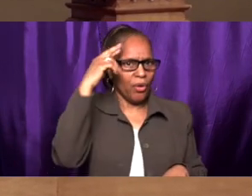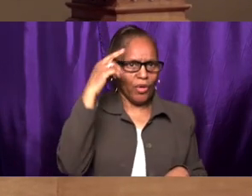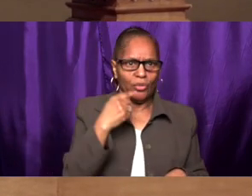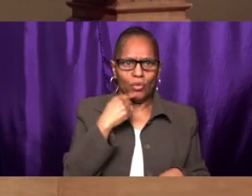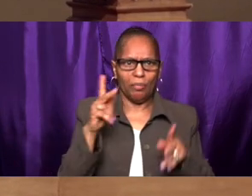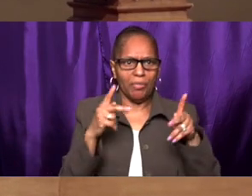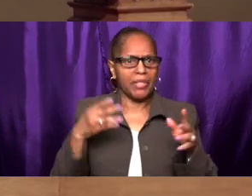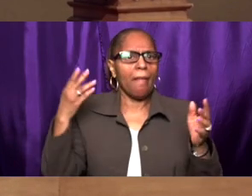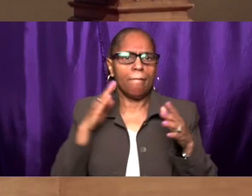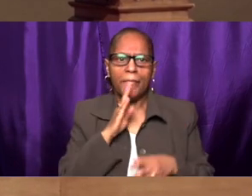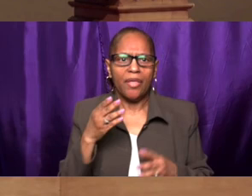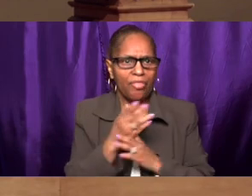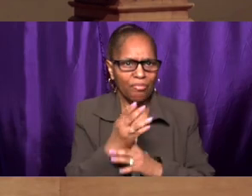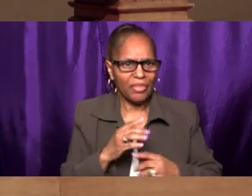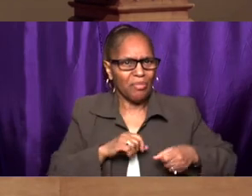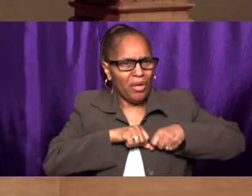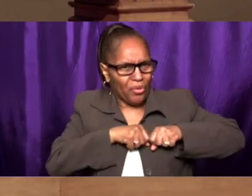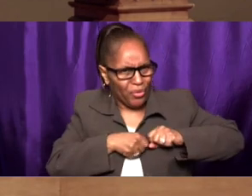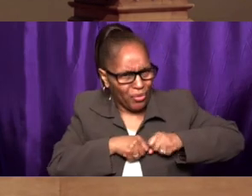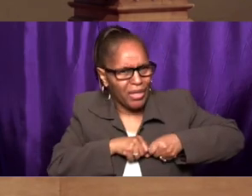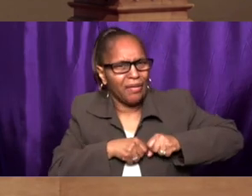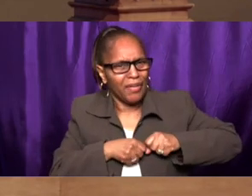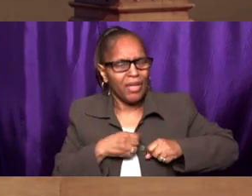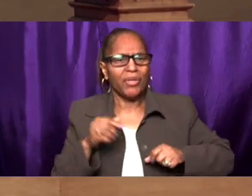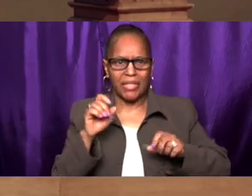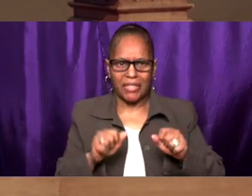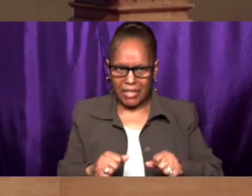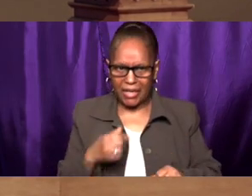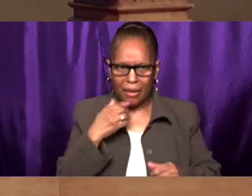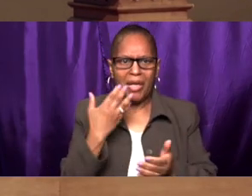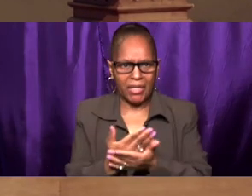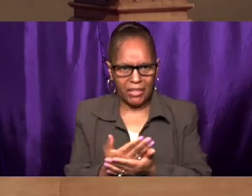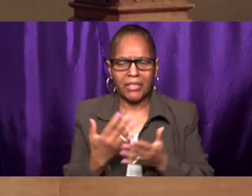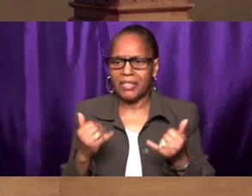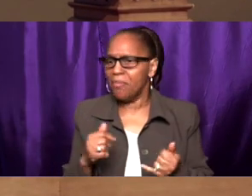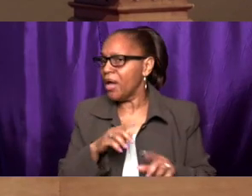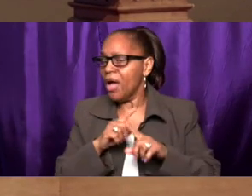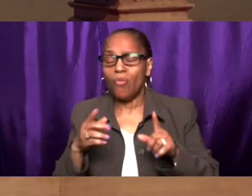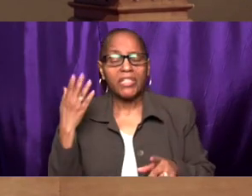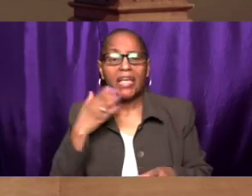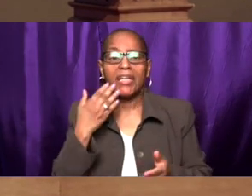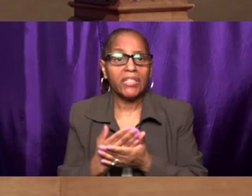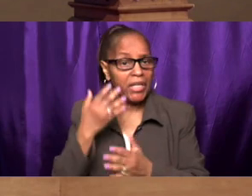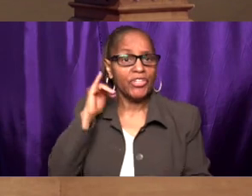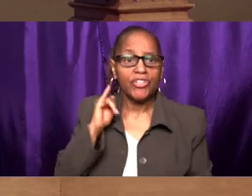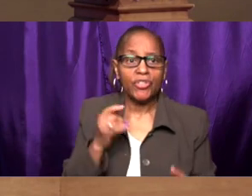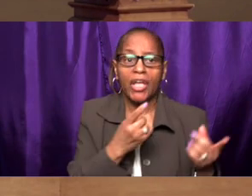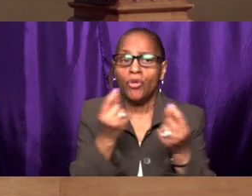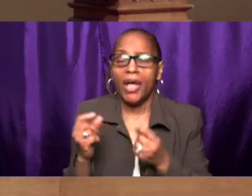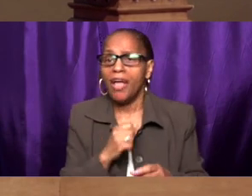been through some grief who can say I'm good today, but I wasn't that good yesterday? Do I have any